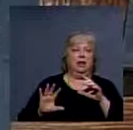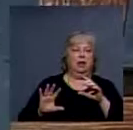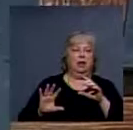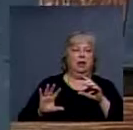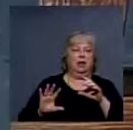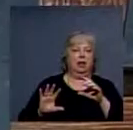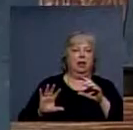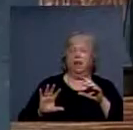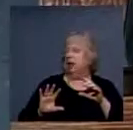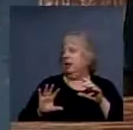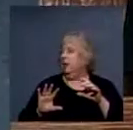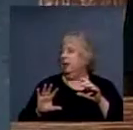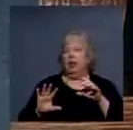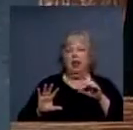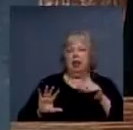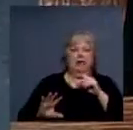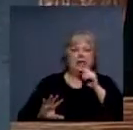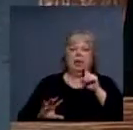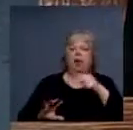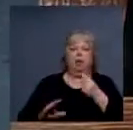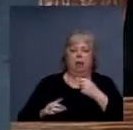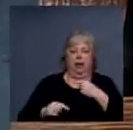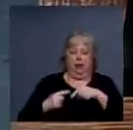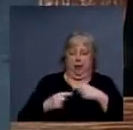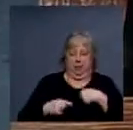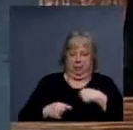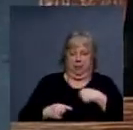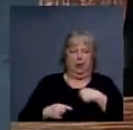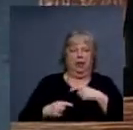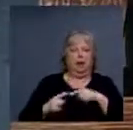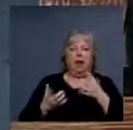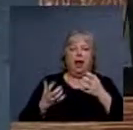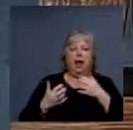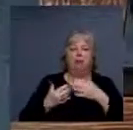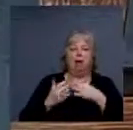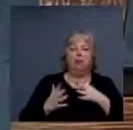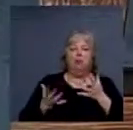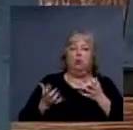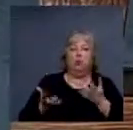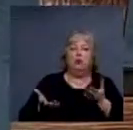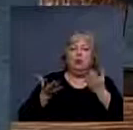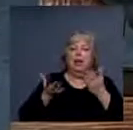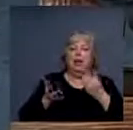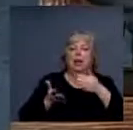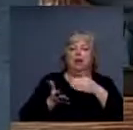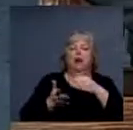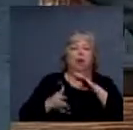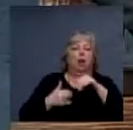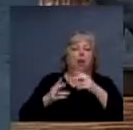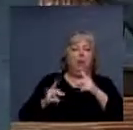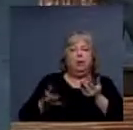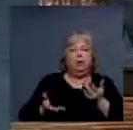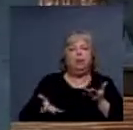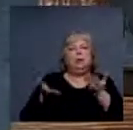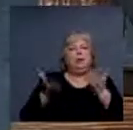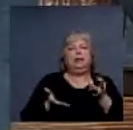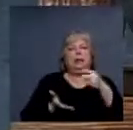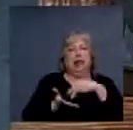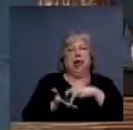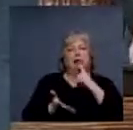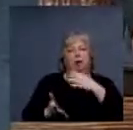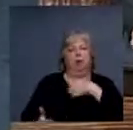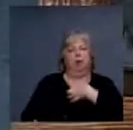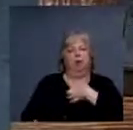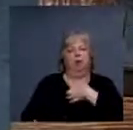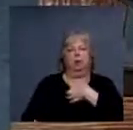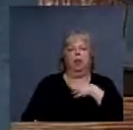I have other neighbors, if you guys would like to stand in your opposition. These neighbors have lived there for a long time also.